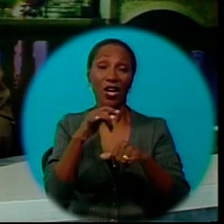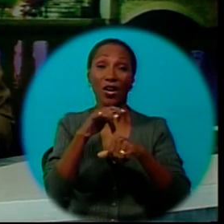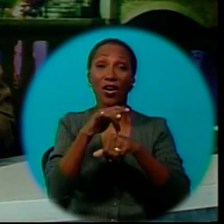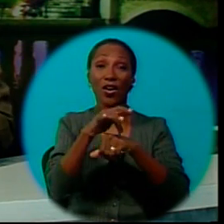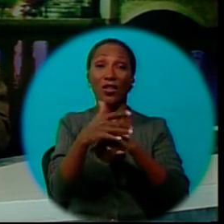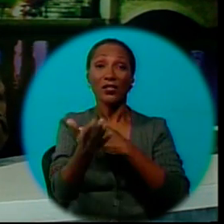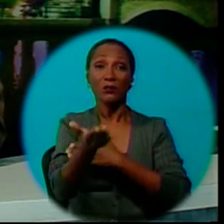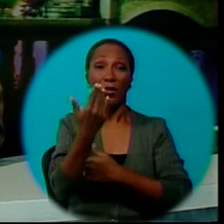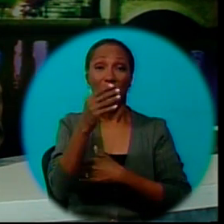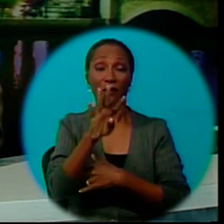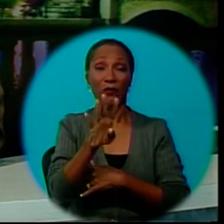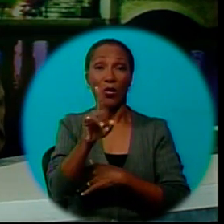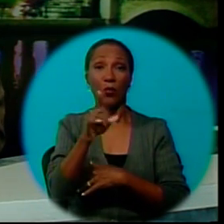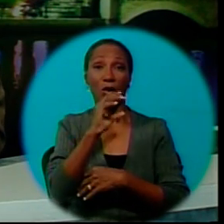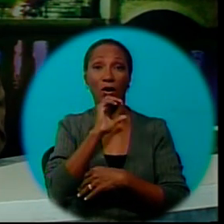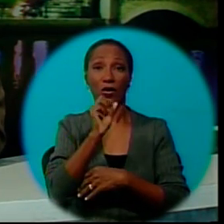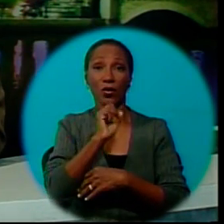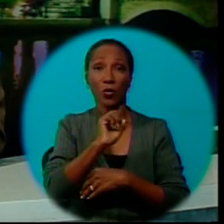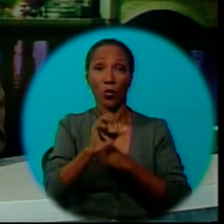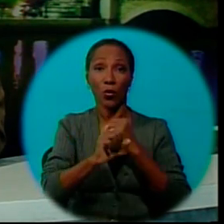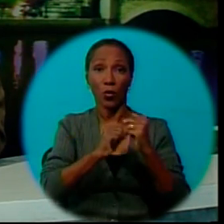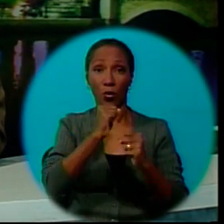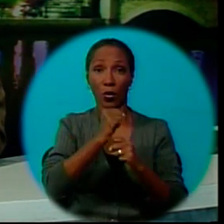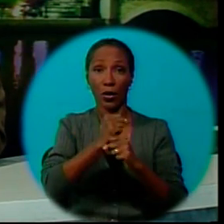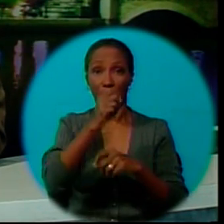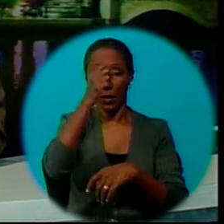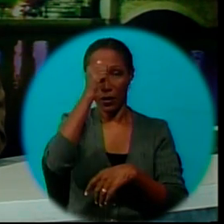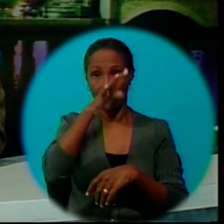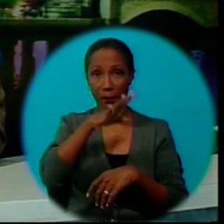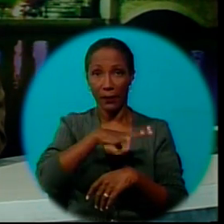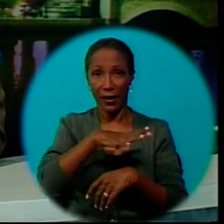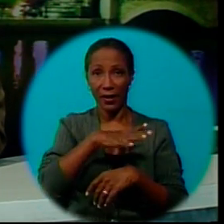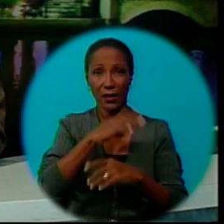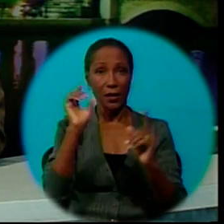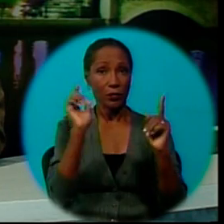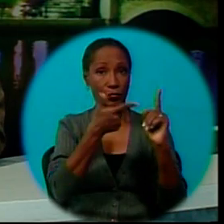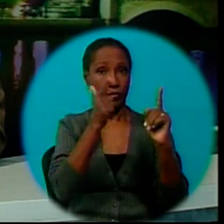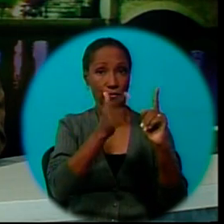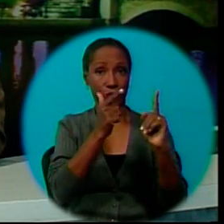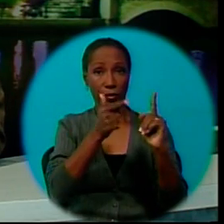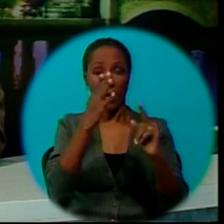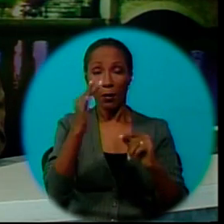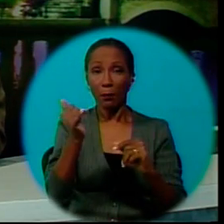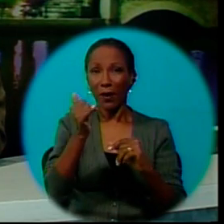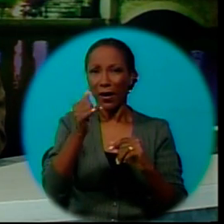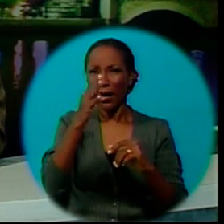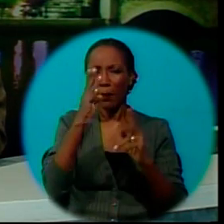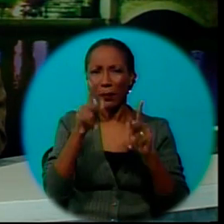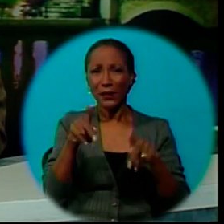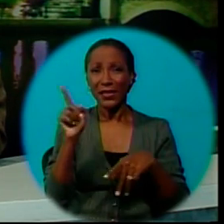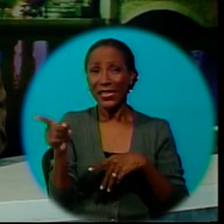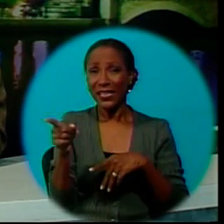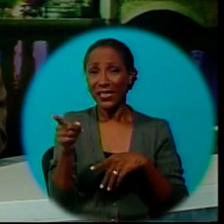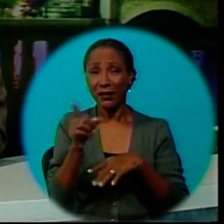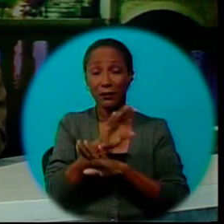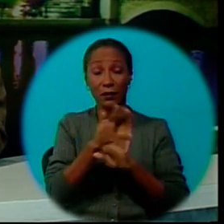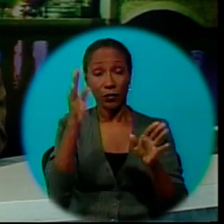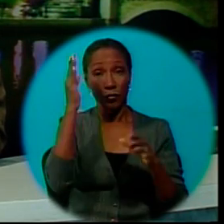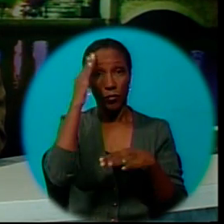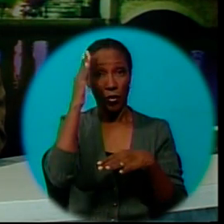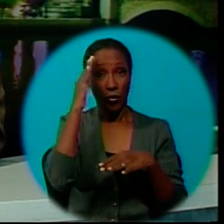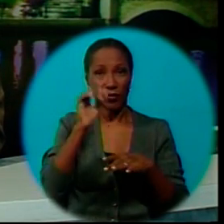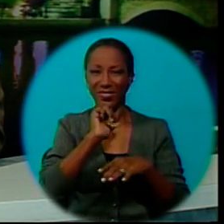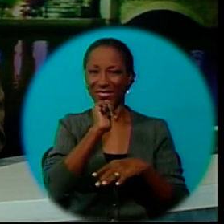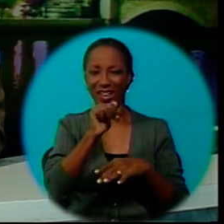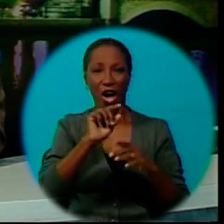41-year-old man told police he was in that area when he was shot at by an unknown person or persons. He wasn't injured. However,